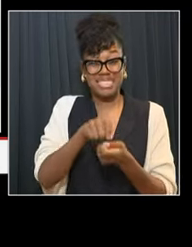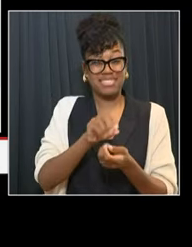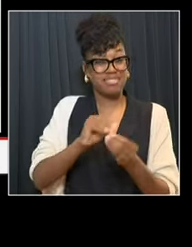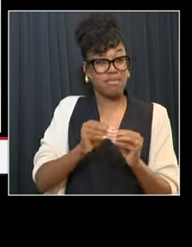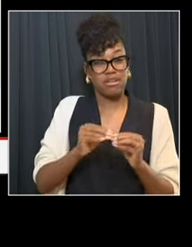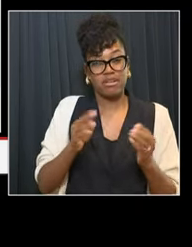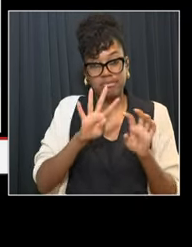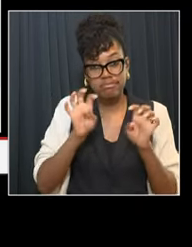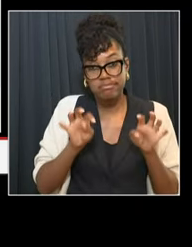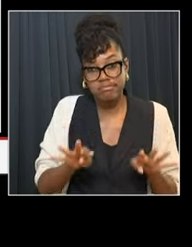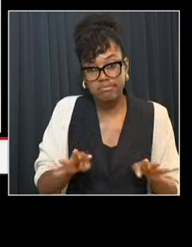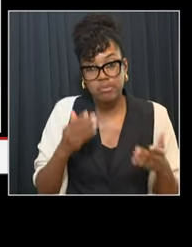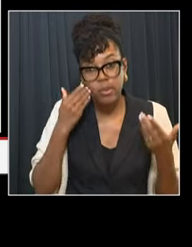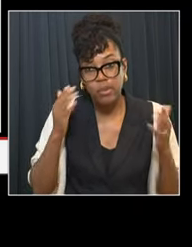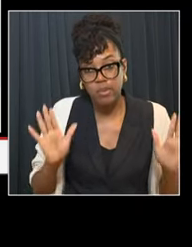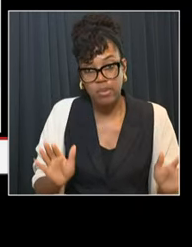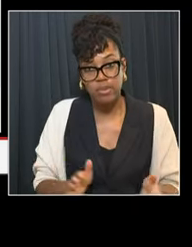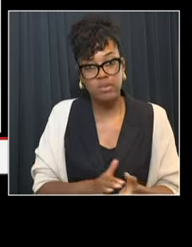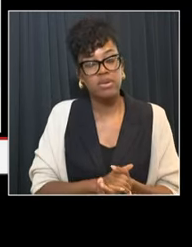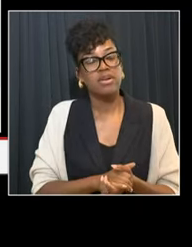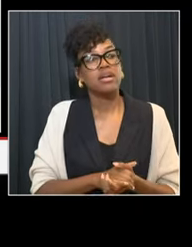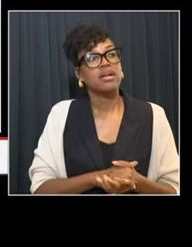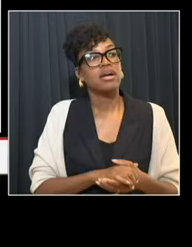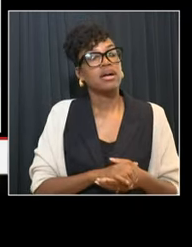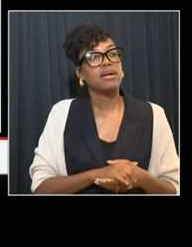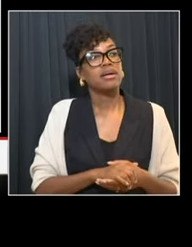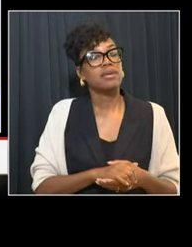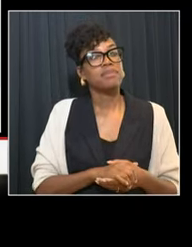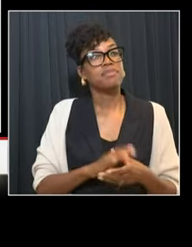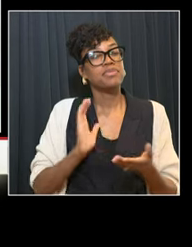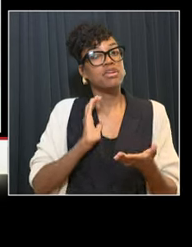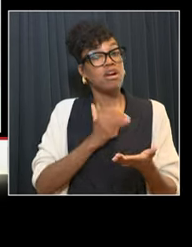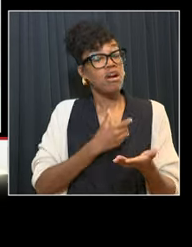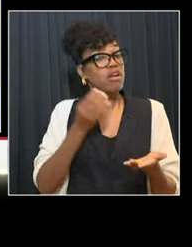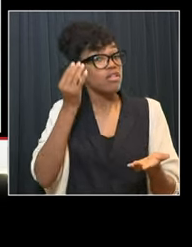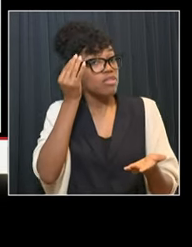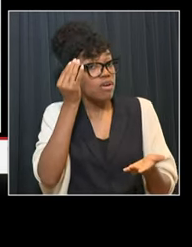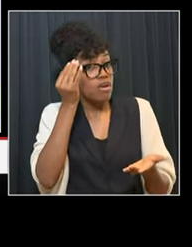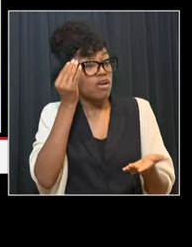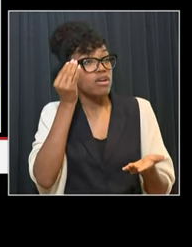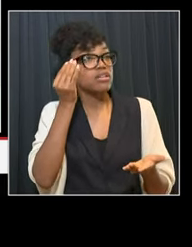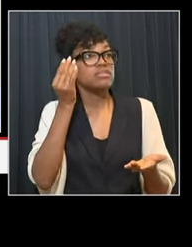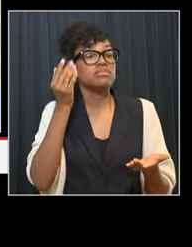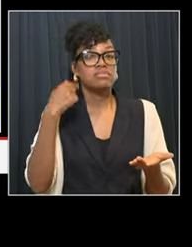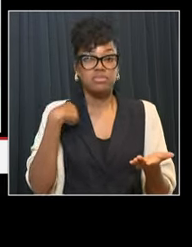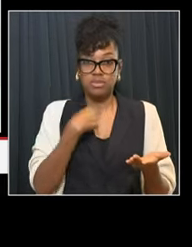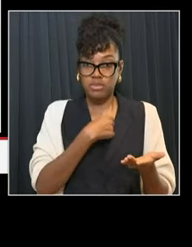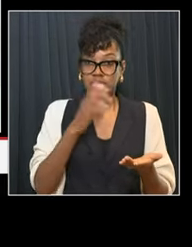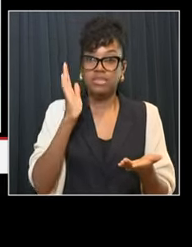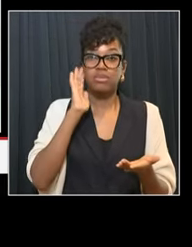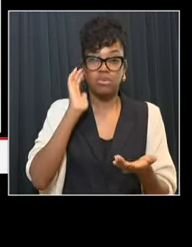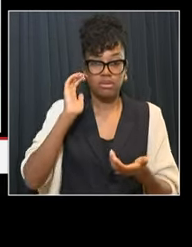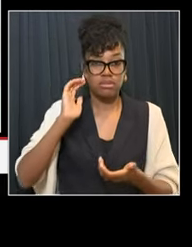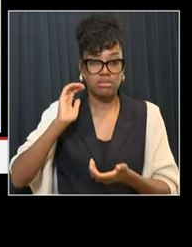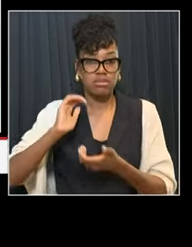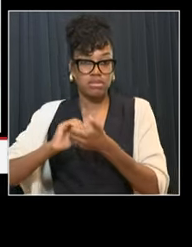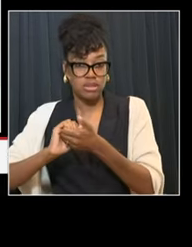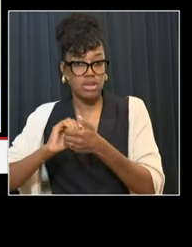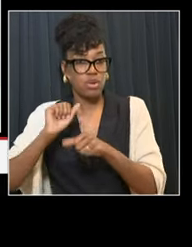now of how much it would generate. Our thought is to work with ABCA,